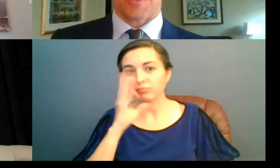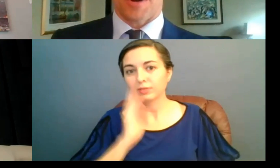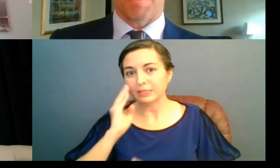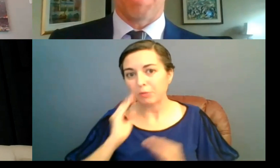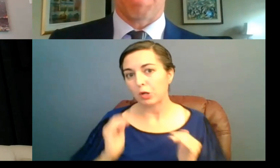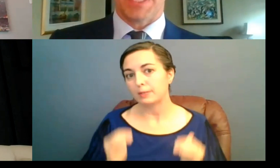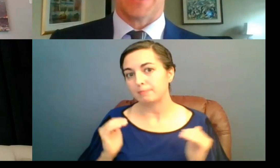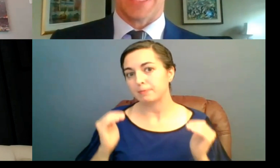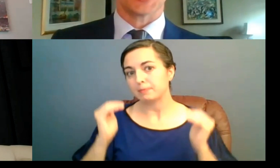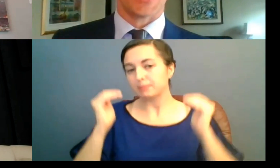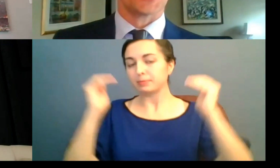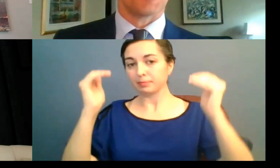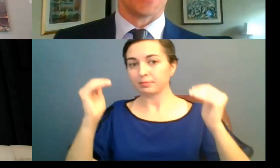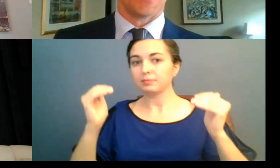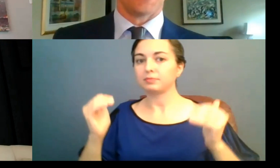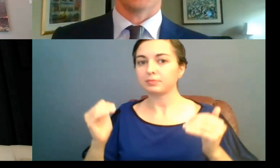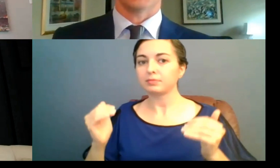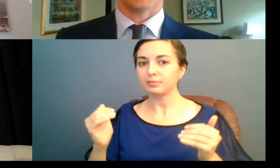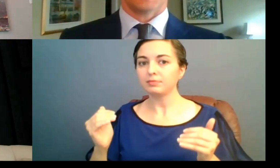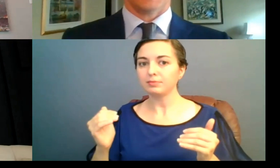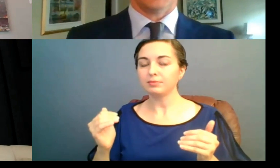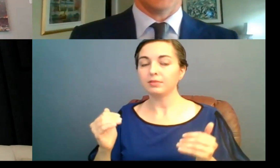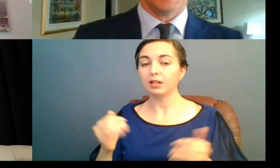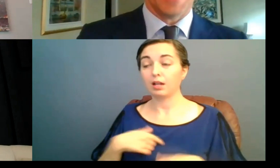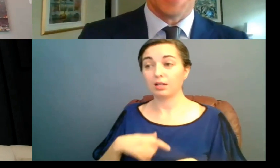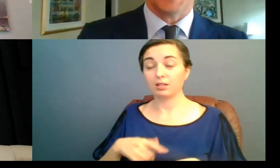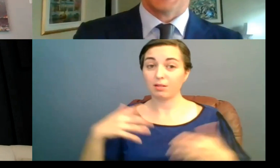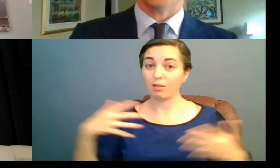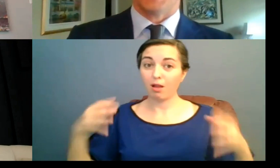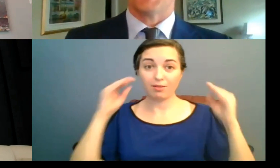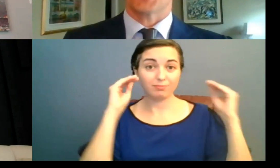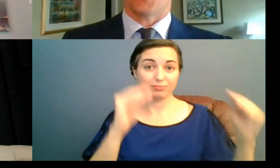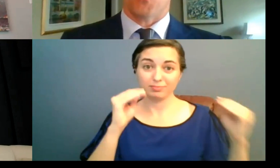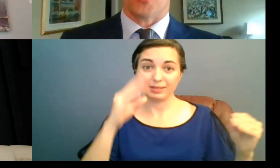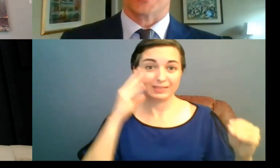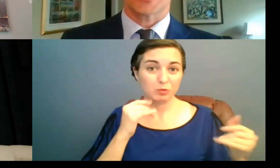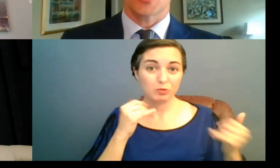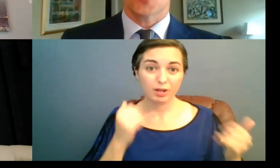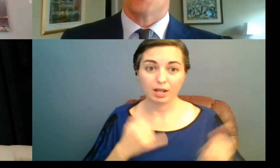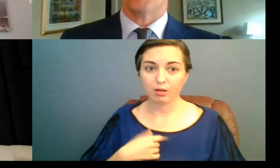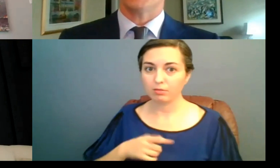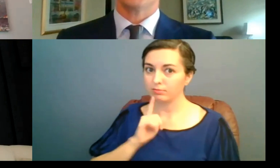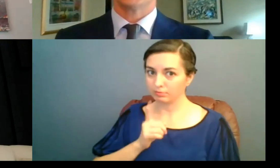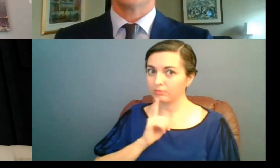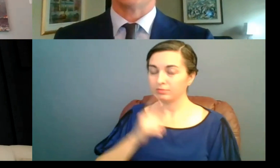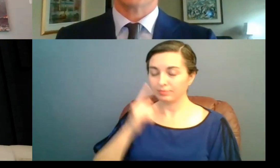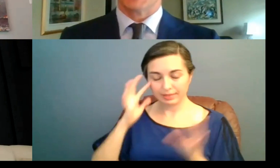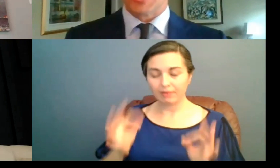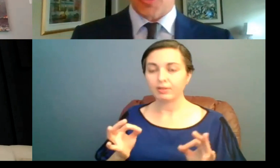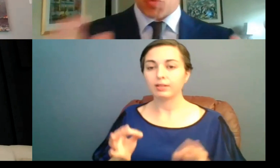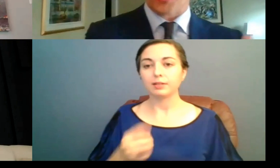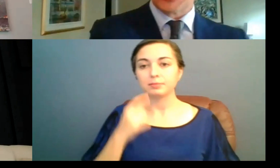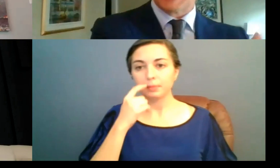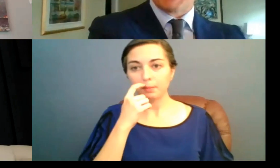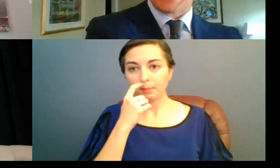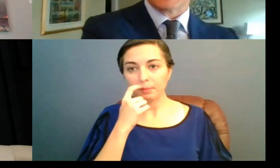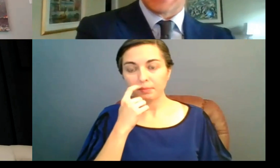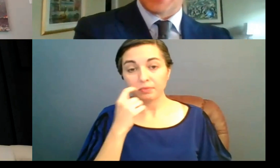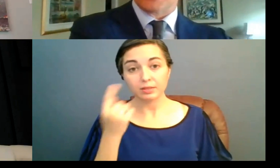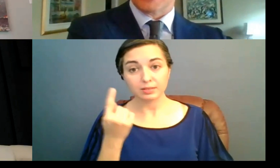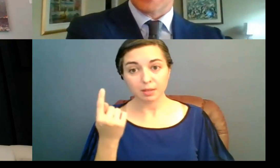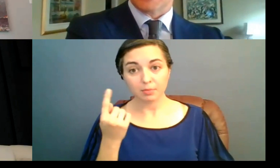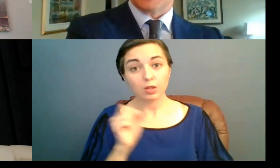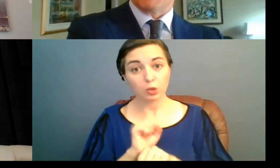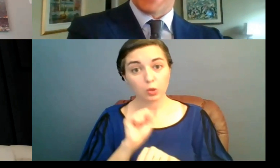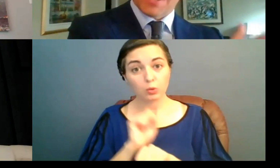getting a big education right now. For sure. And how this all works. Well, one thing that the worksheet we